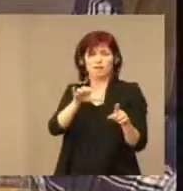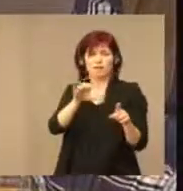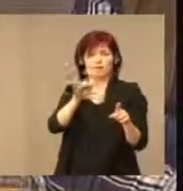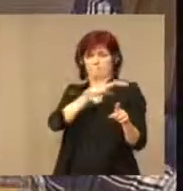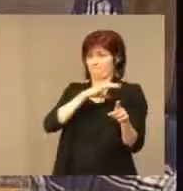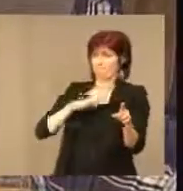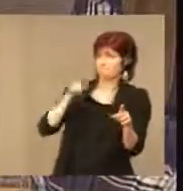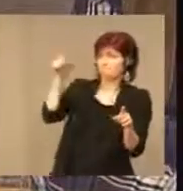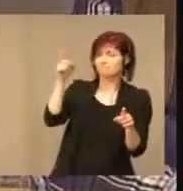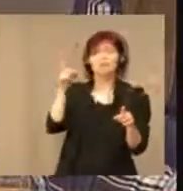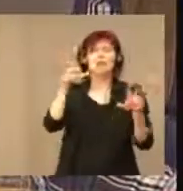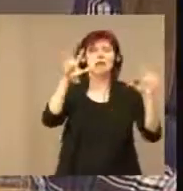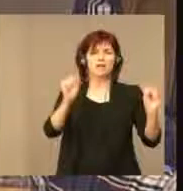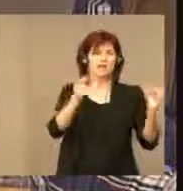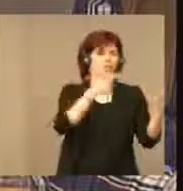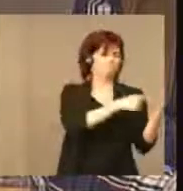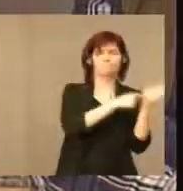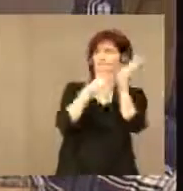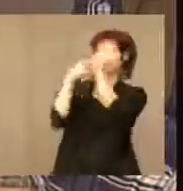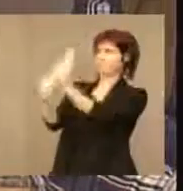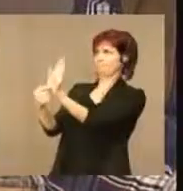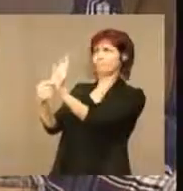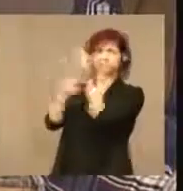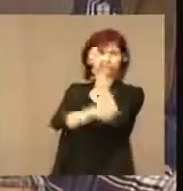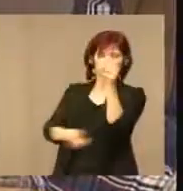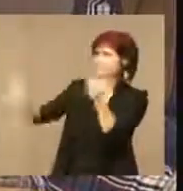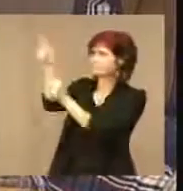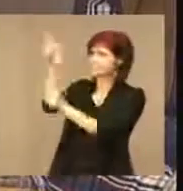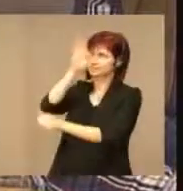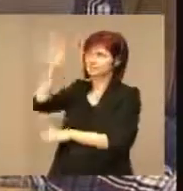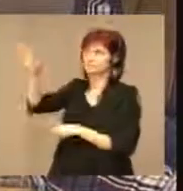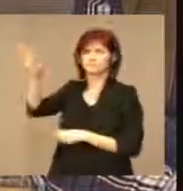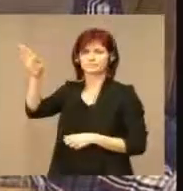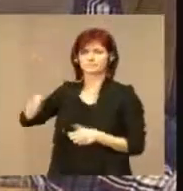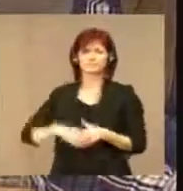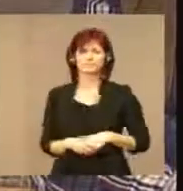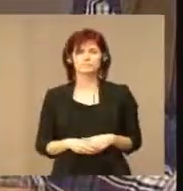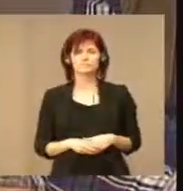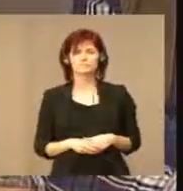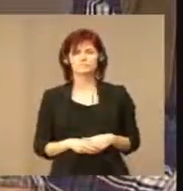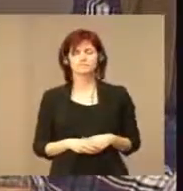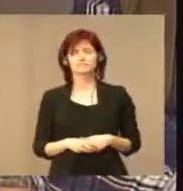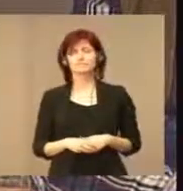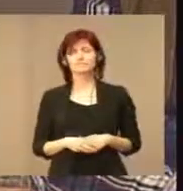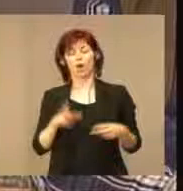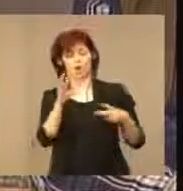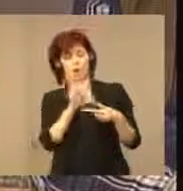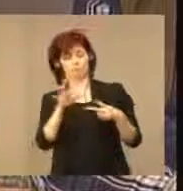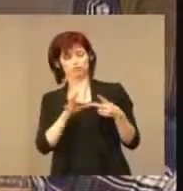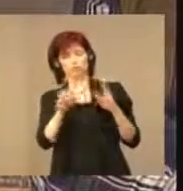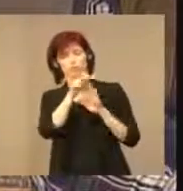committee within the United Nations. An important aspect of that optional protocol is